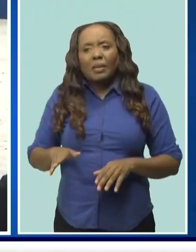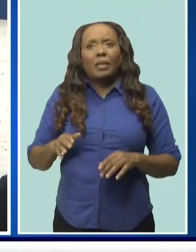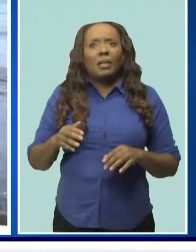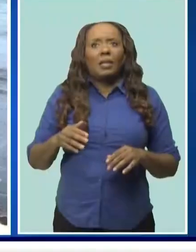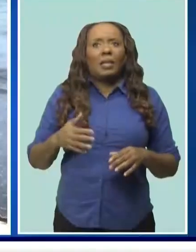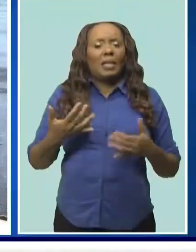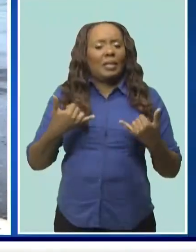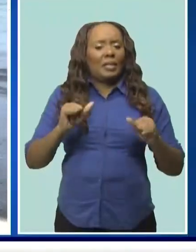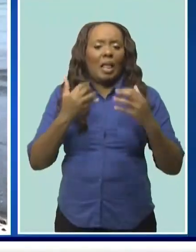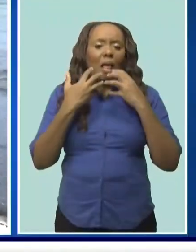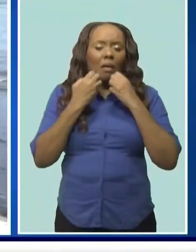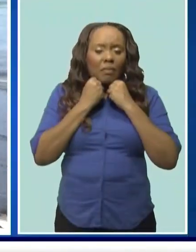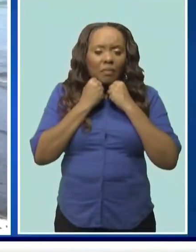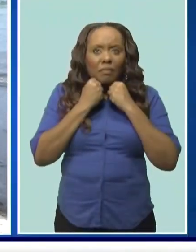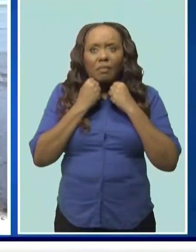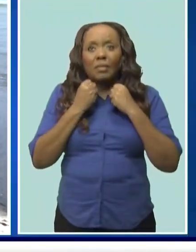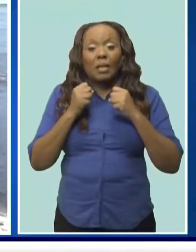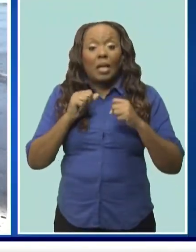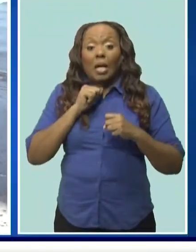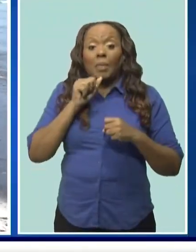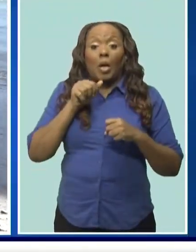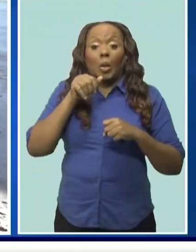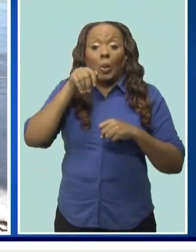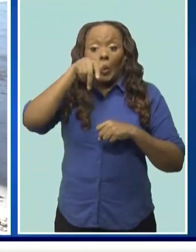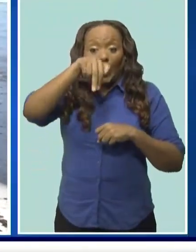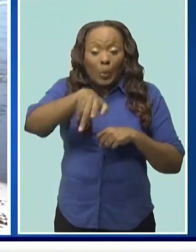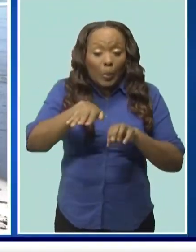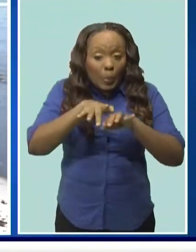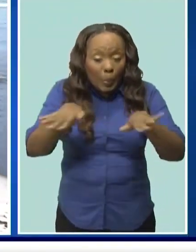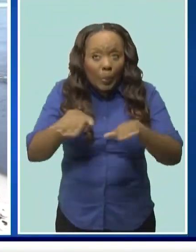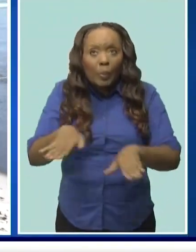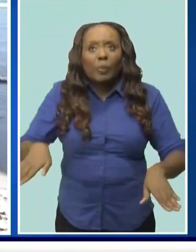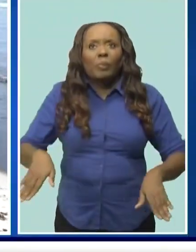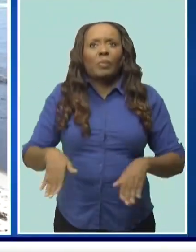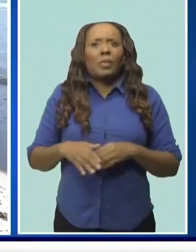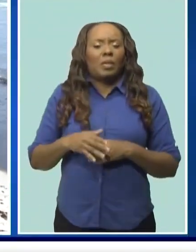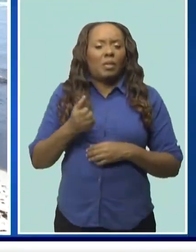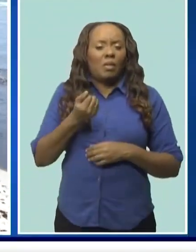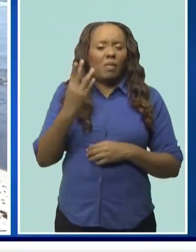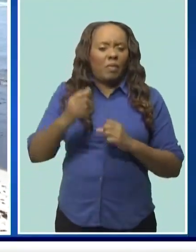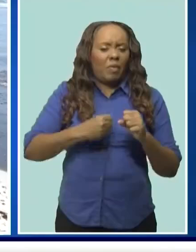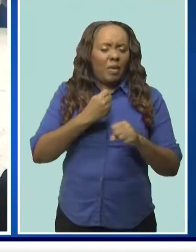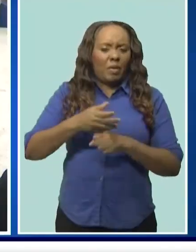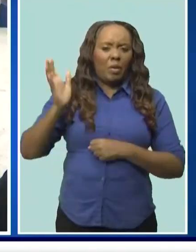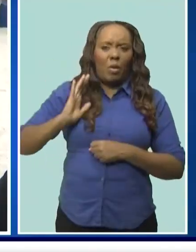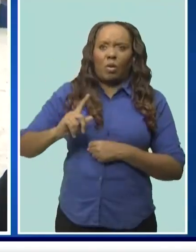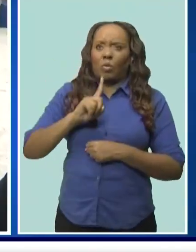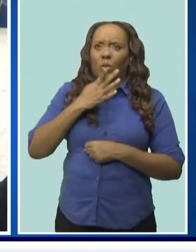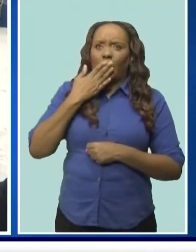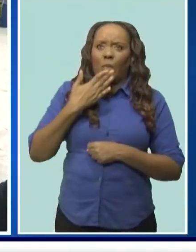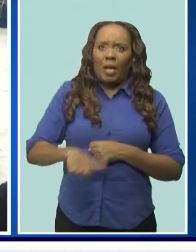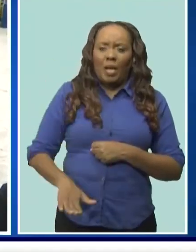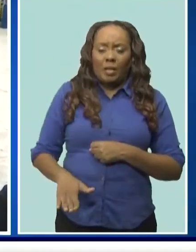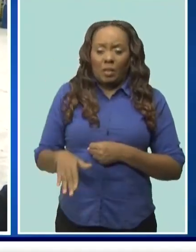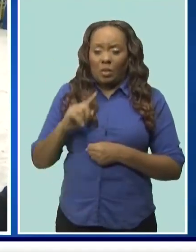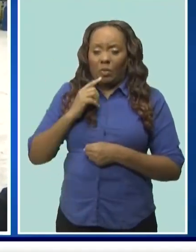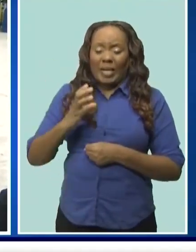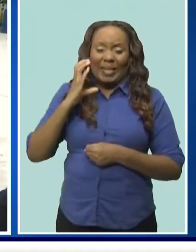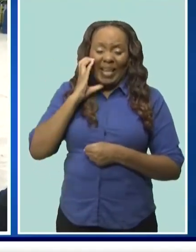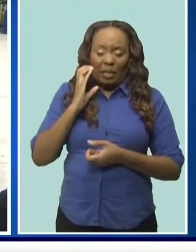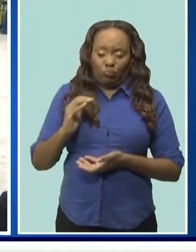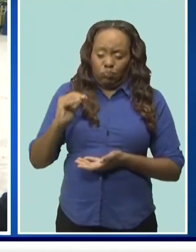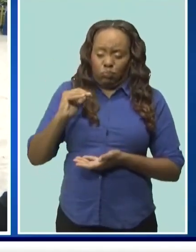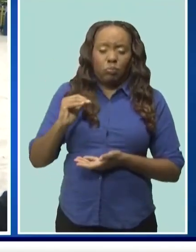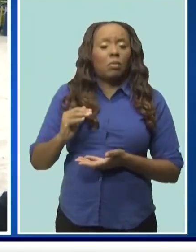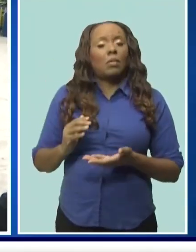it. But I don't go in. But it's not as bad as it was a couple of years ago. That would have been way up here.